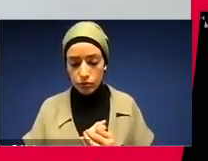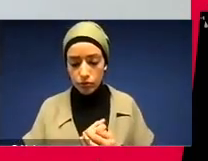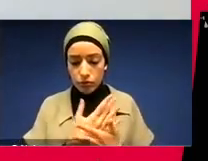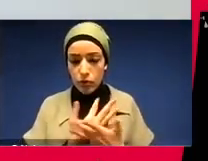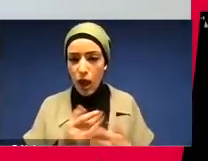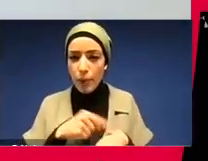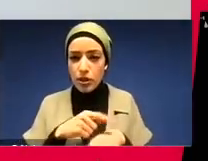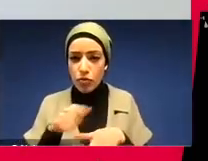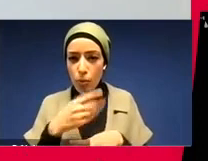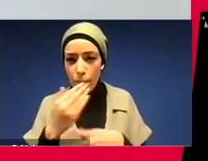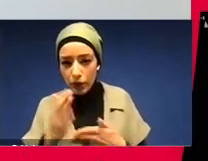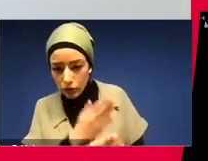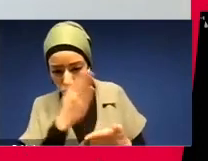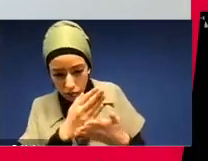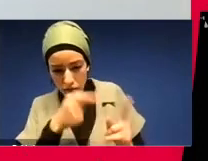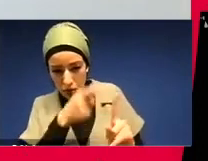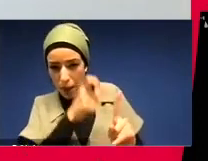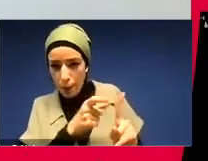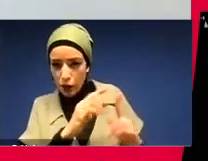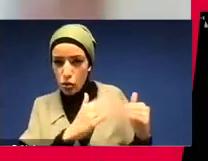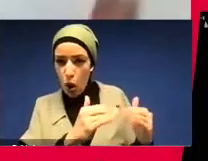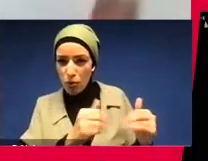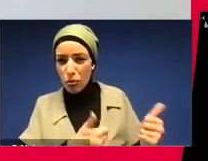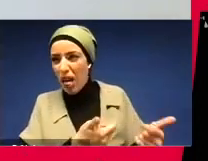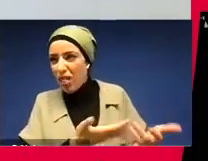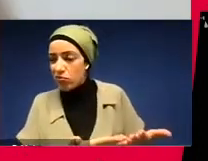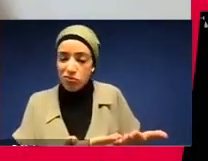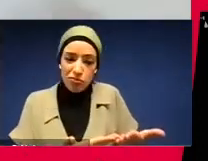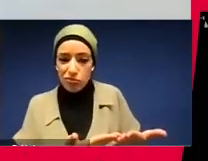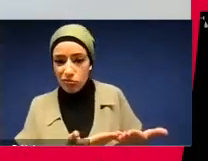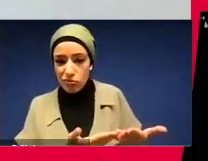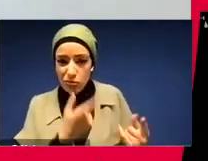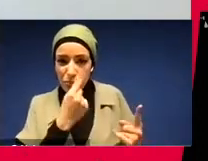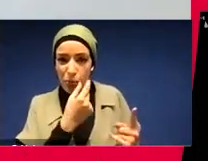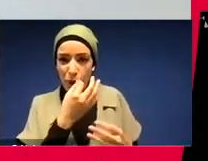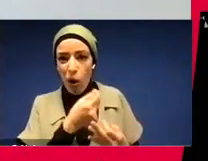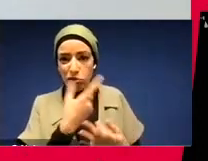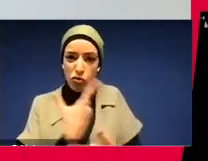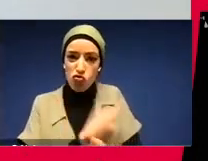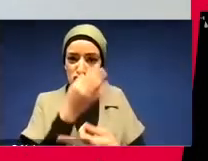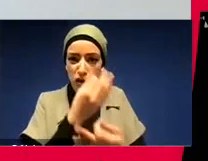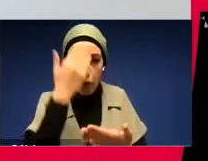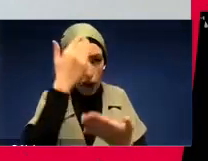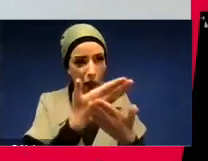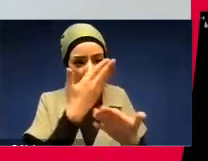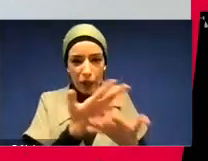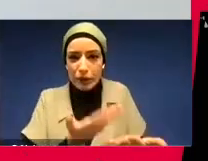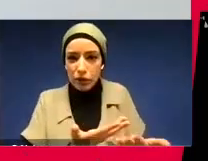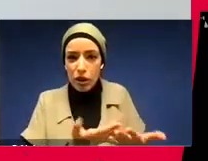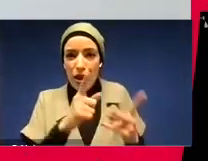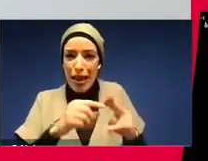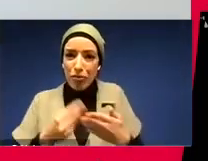justified someone homeless being in the street? Oh, well, they're probably addicts, right? Or well, they're probably going to go and